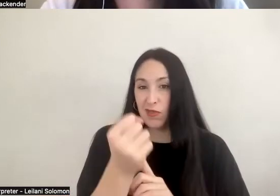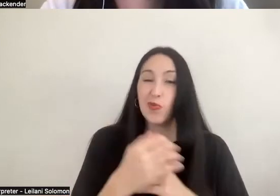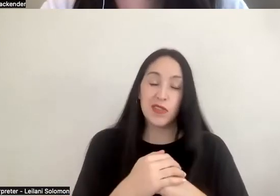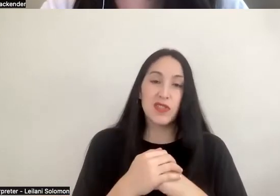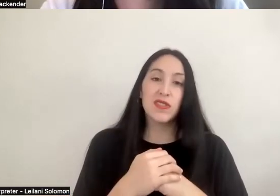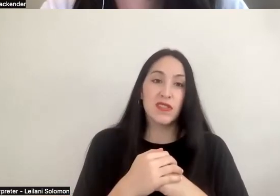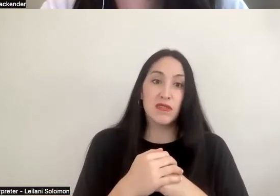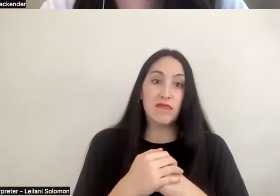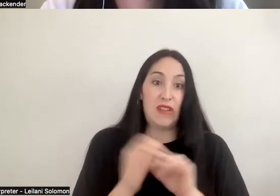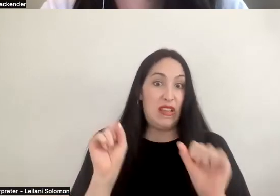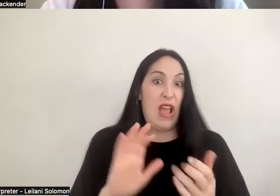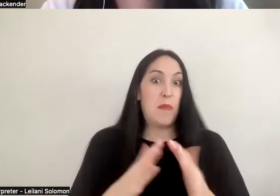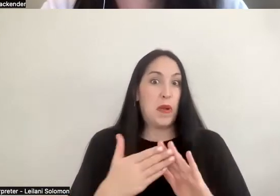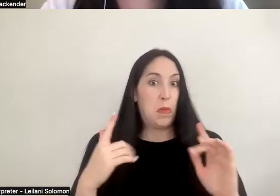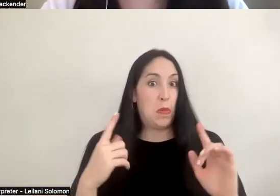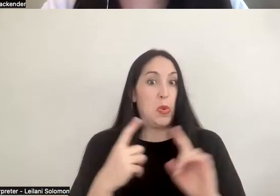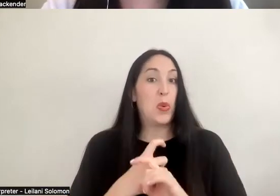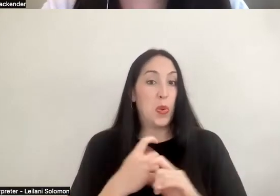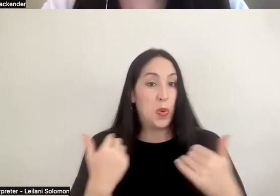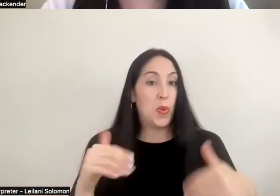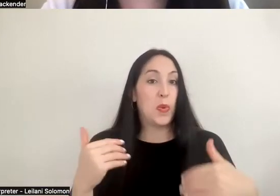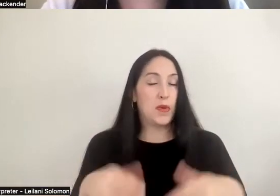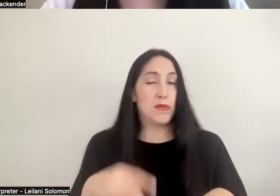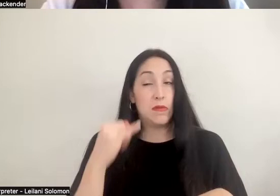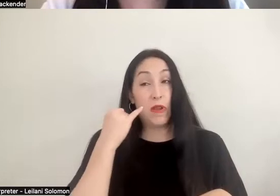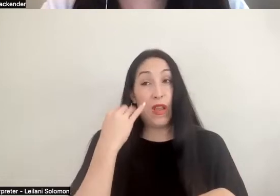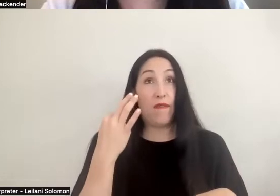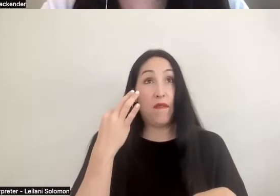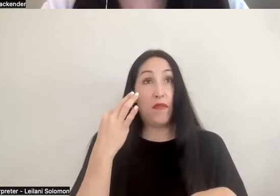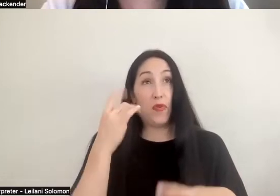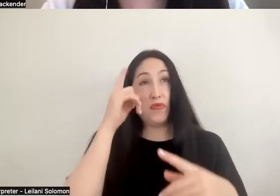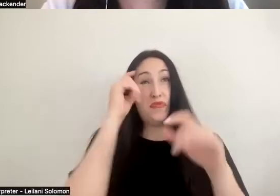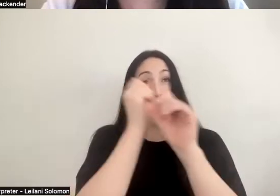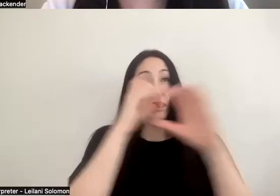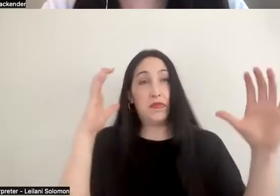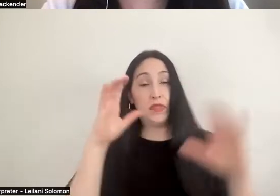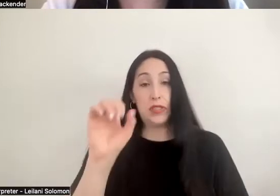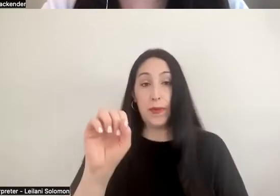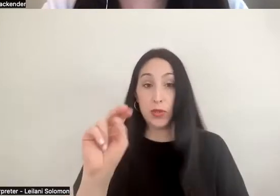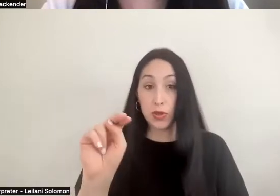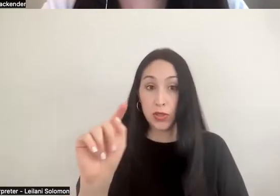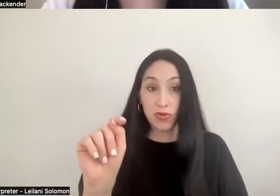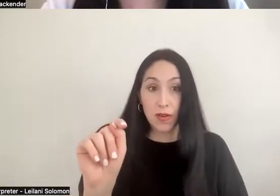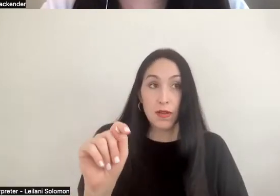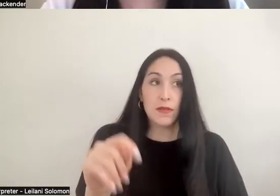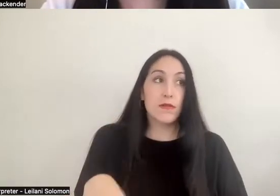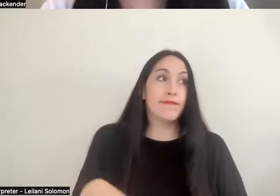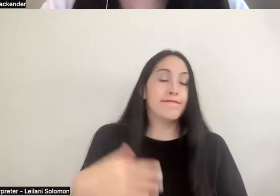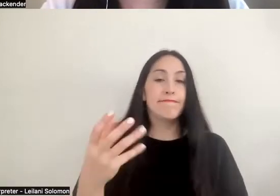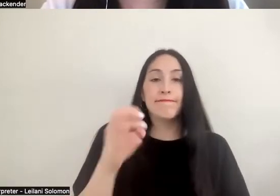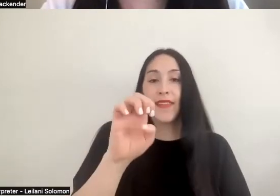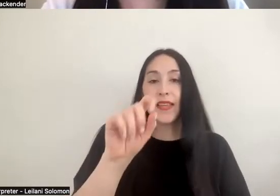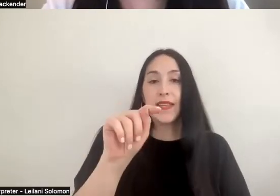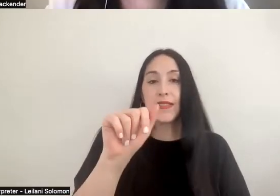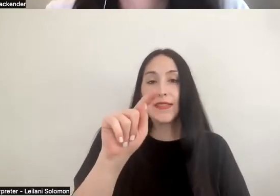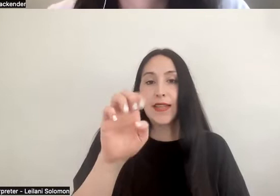pretty complex. Because if you think of a special needs trust, that whole part of estate planning, what happens to my estate